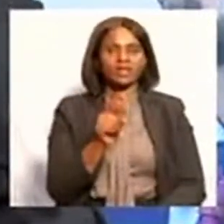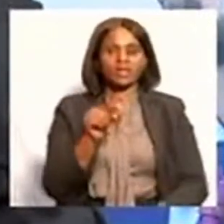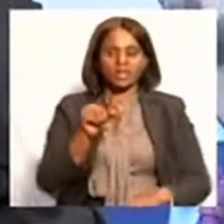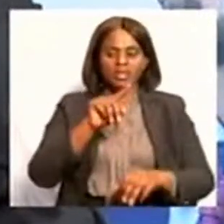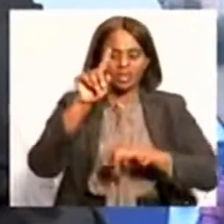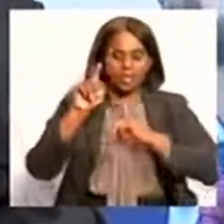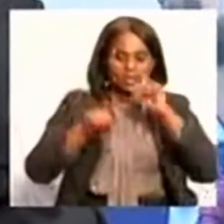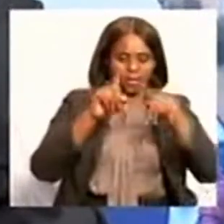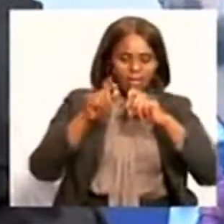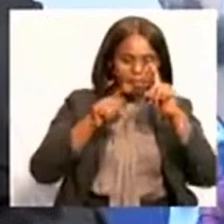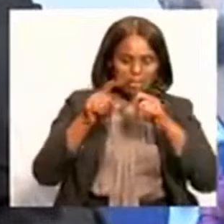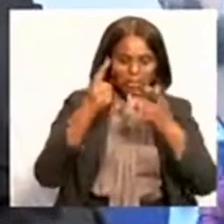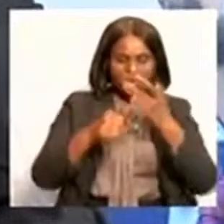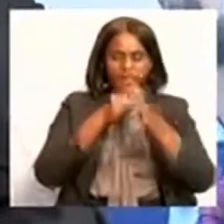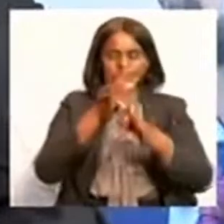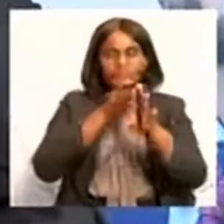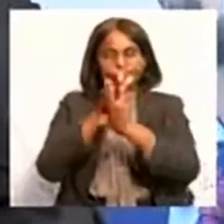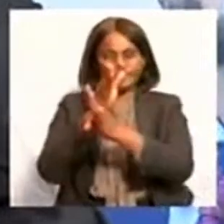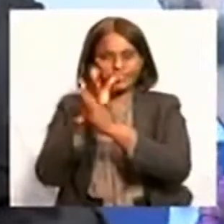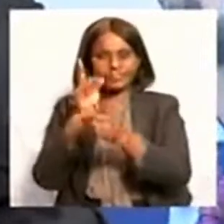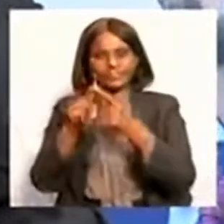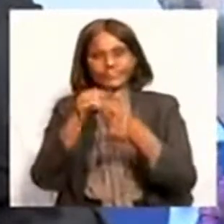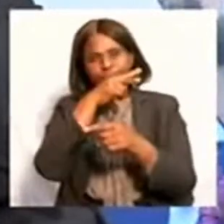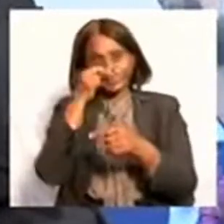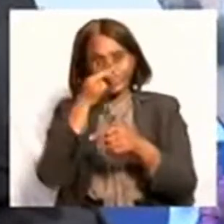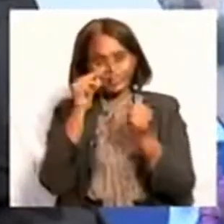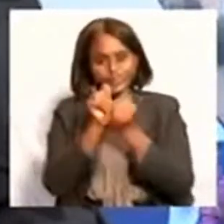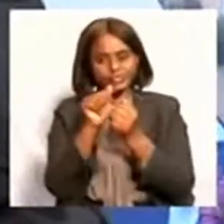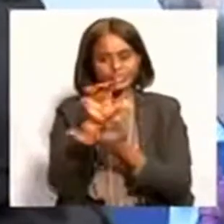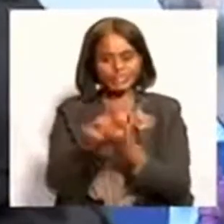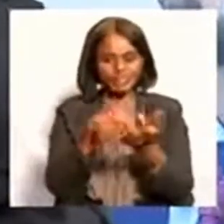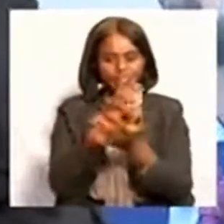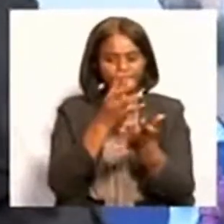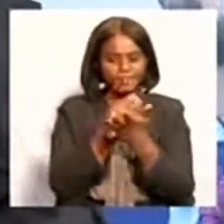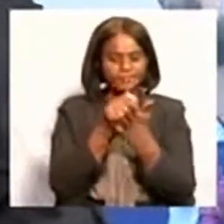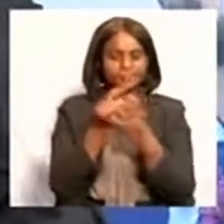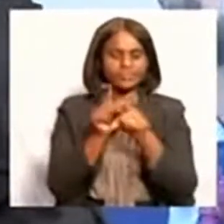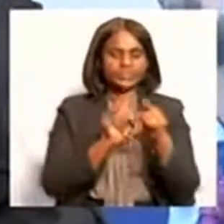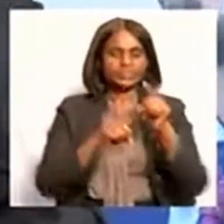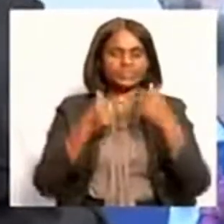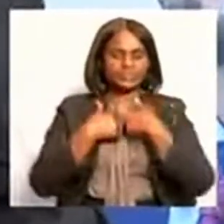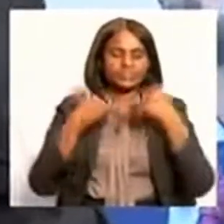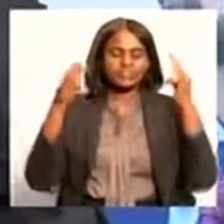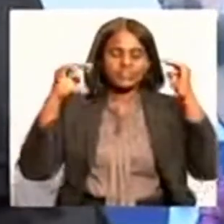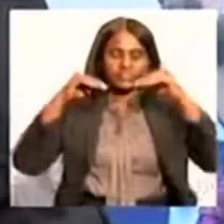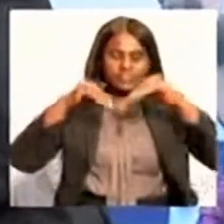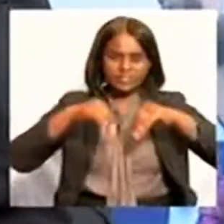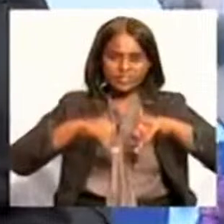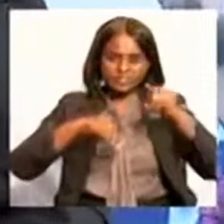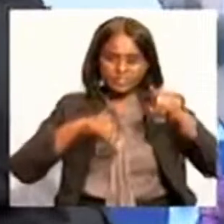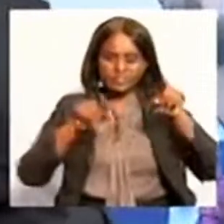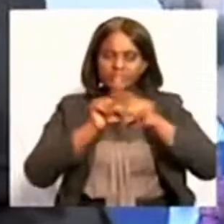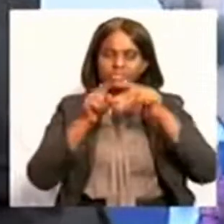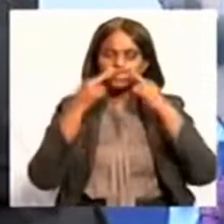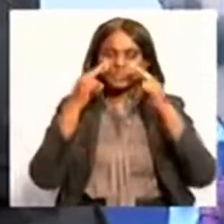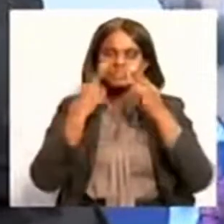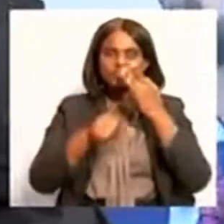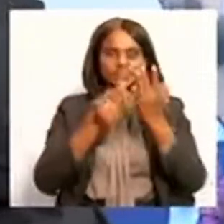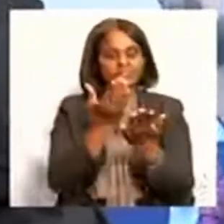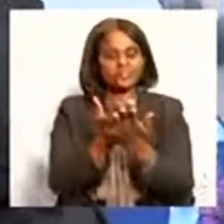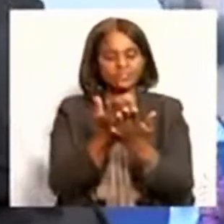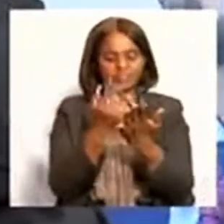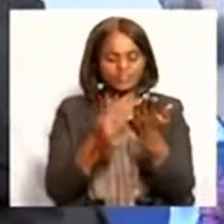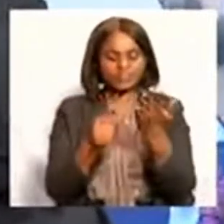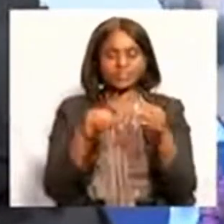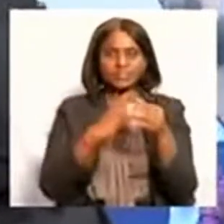queries that relate to theft, misappropriation of funds has drastically reduced. This is as a result of the recommendations that